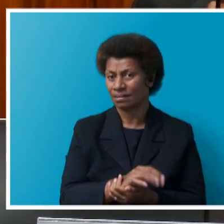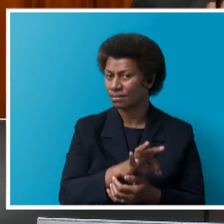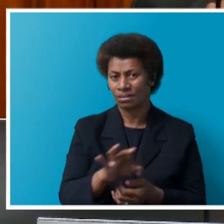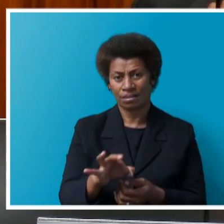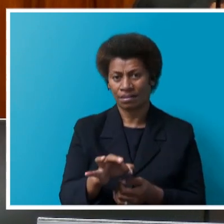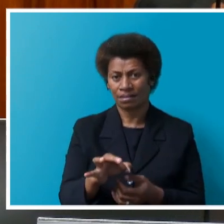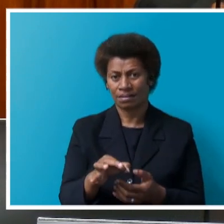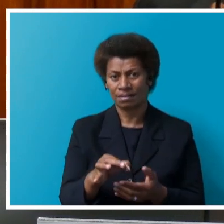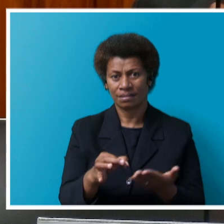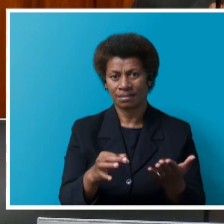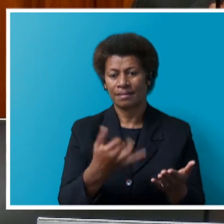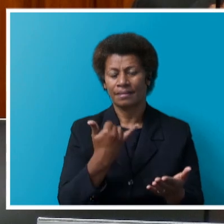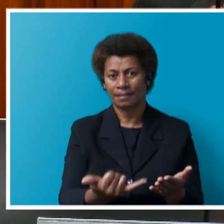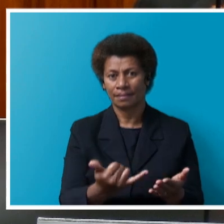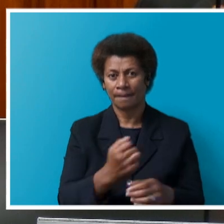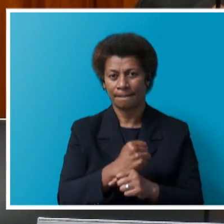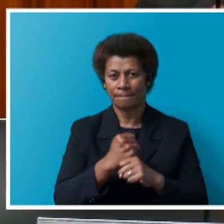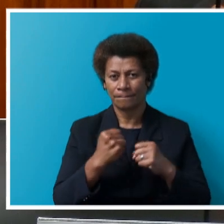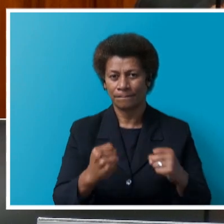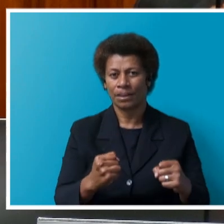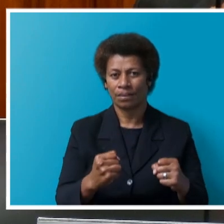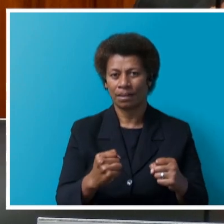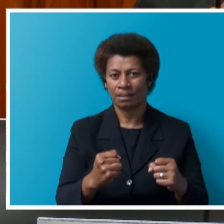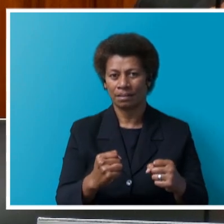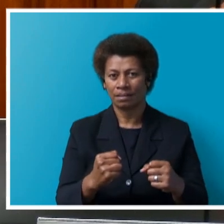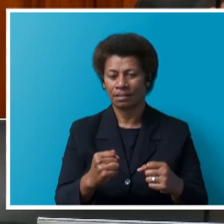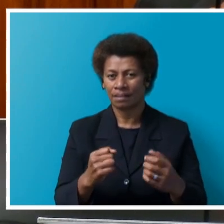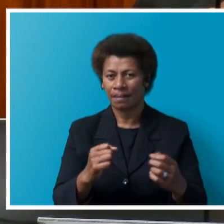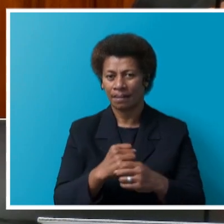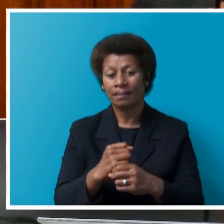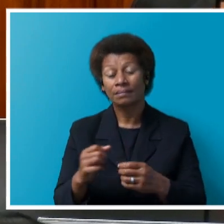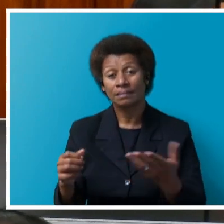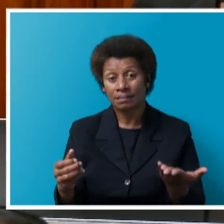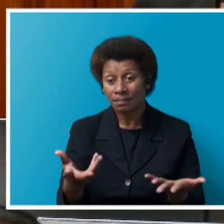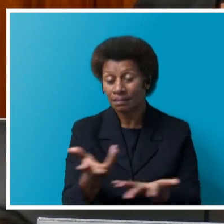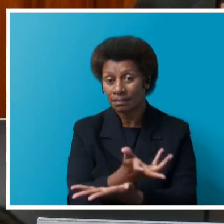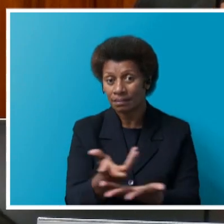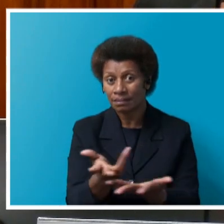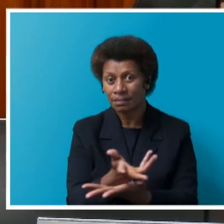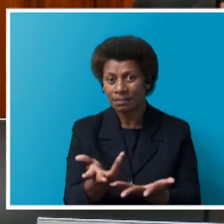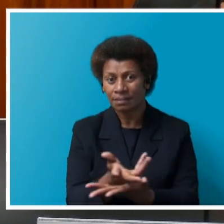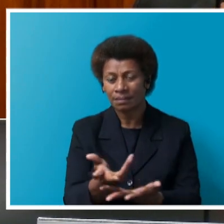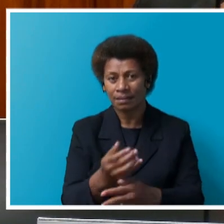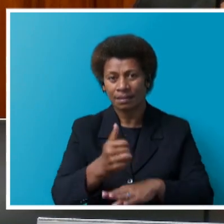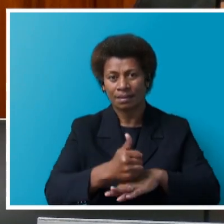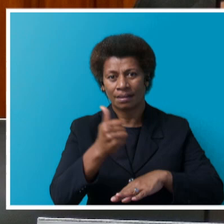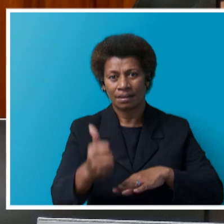them. Power centralized in cross-party collaboration was deliberately avoided. In contrast, the coalition government